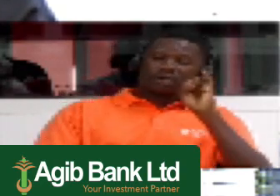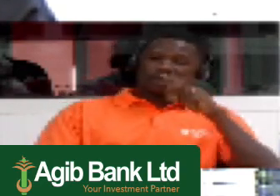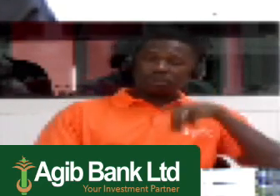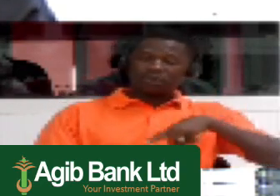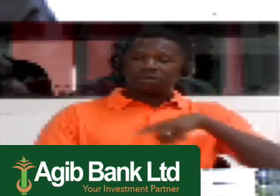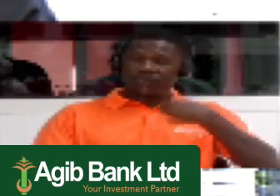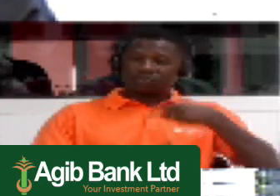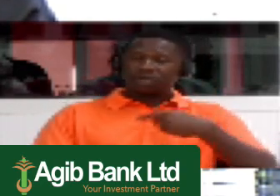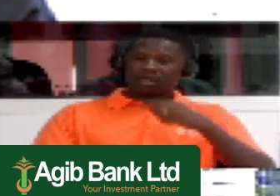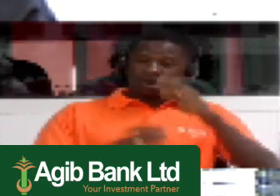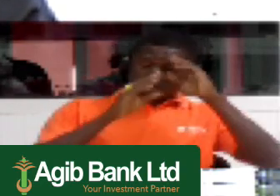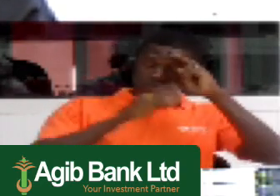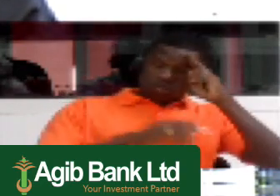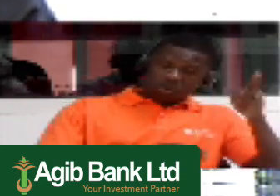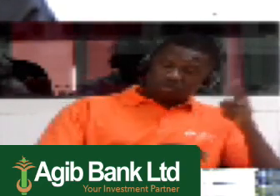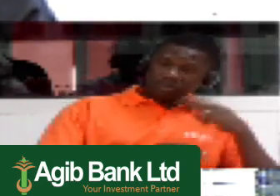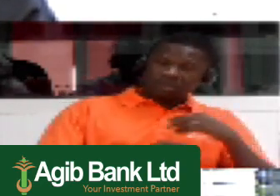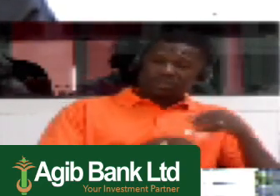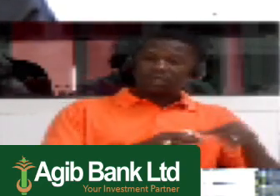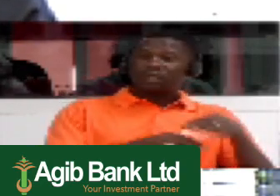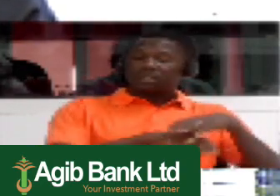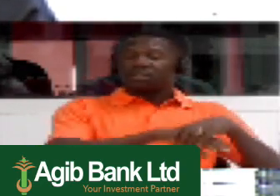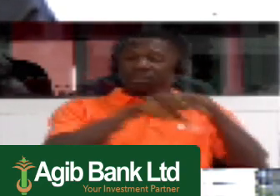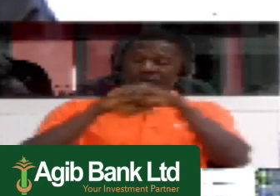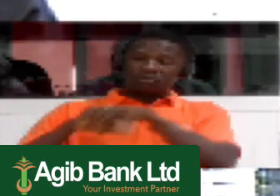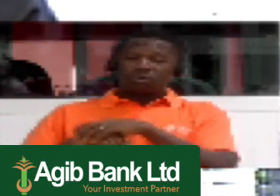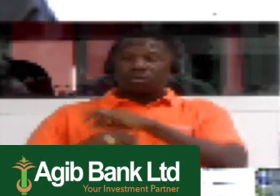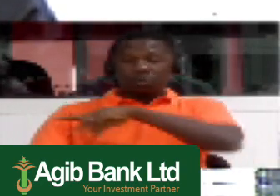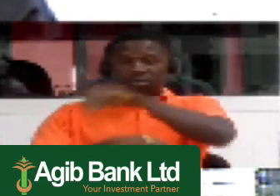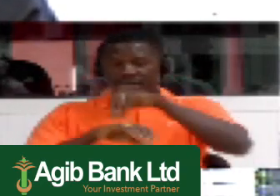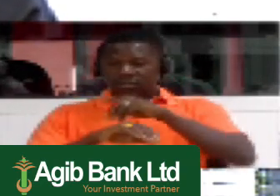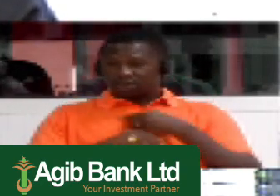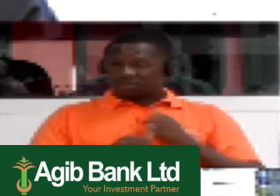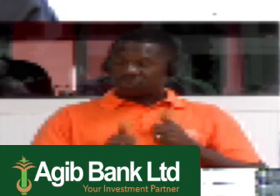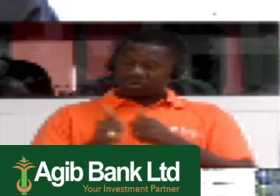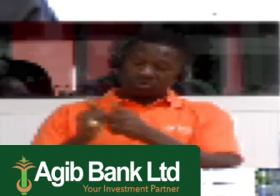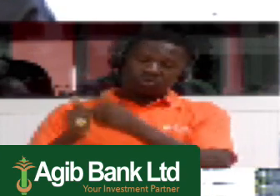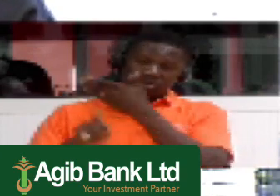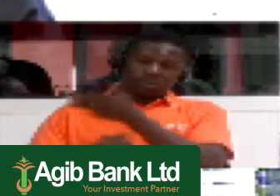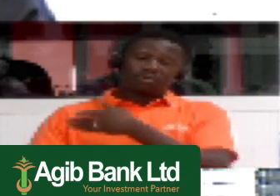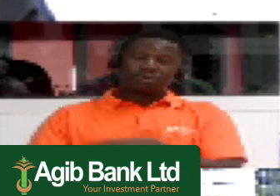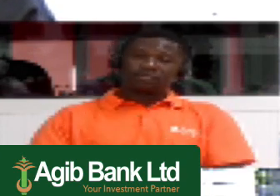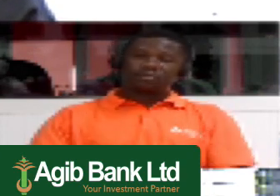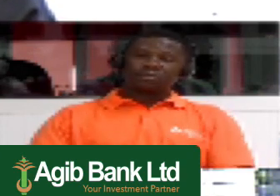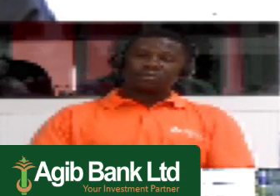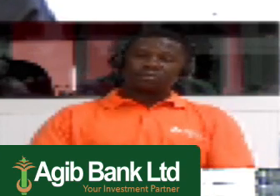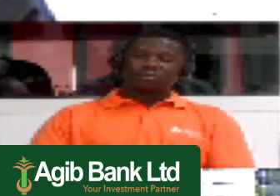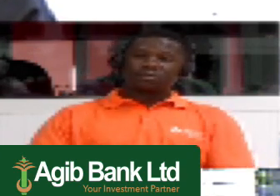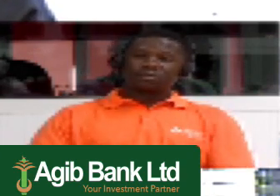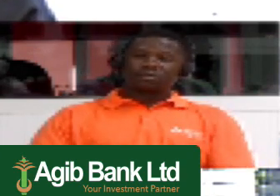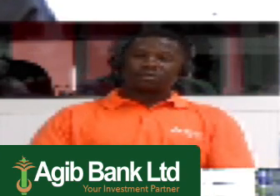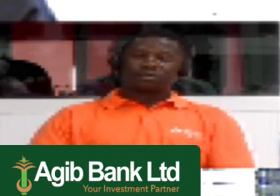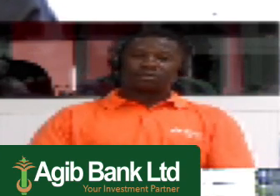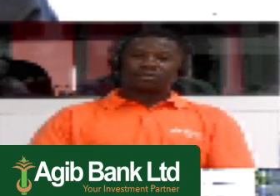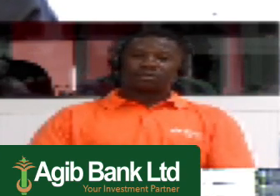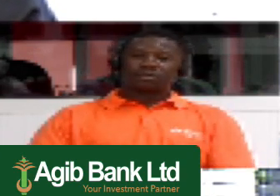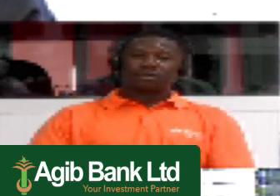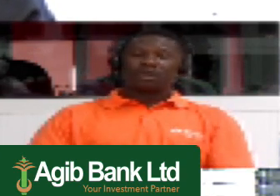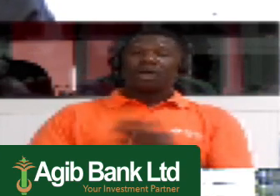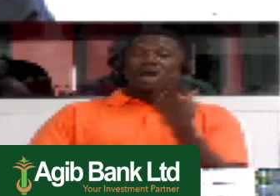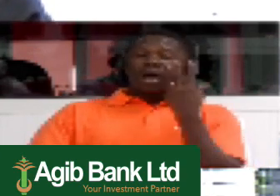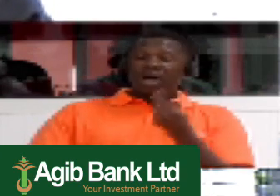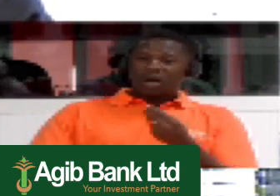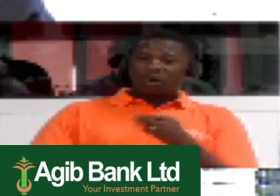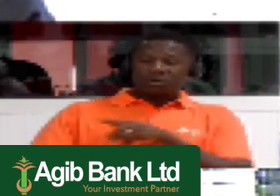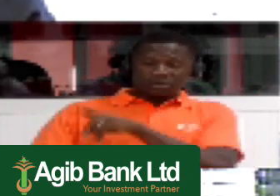from their residence and take them to the venues that they are supposed to go to. Ibe bulala nyamen motokono ani be jila nyamen